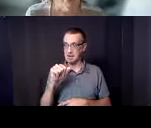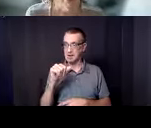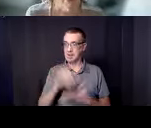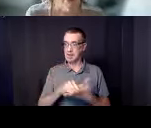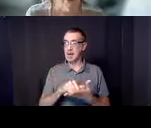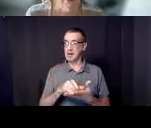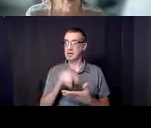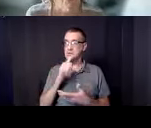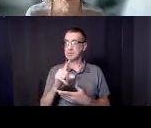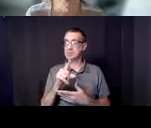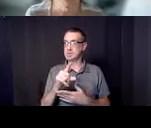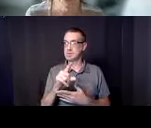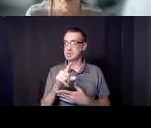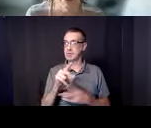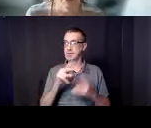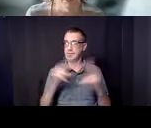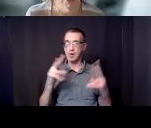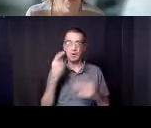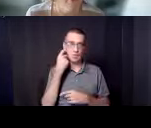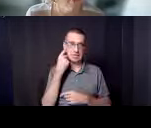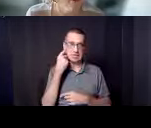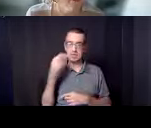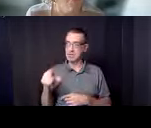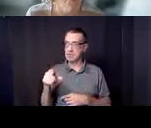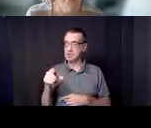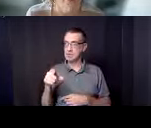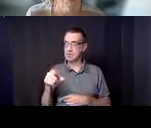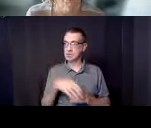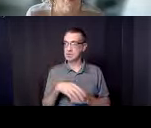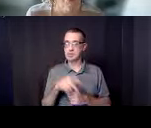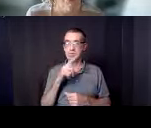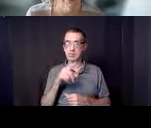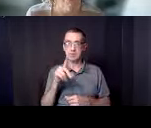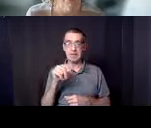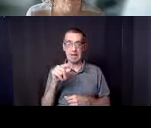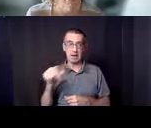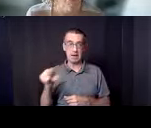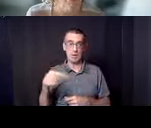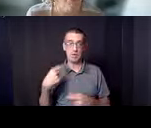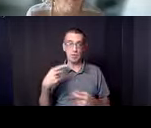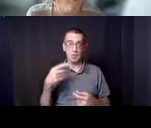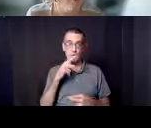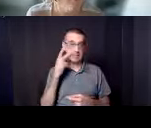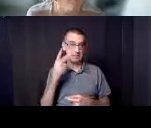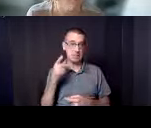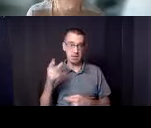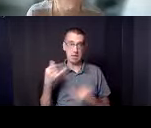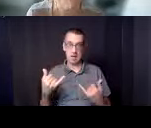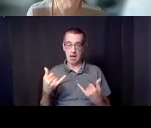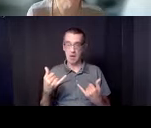that is very recent. So this bit of data that you are seeing